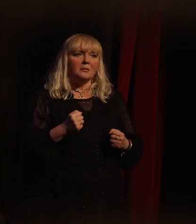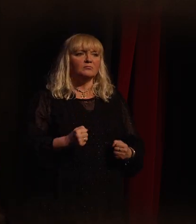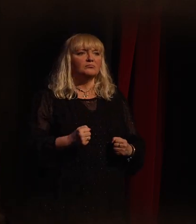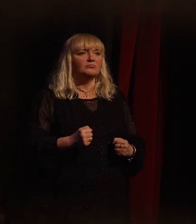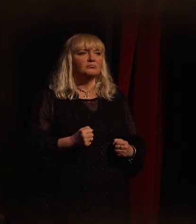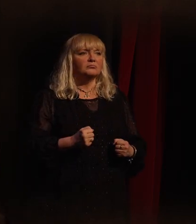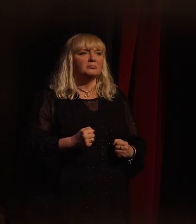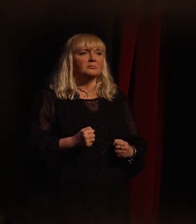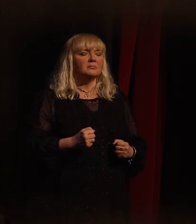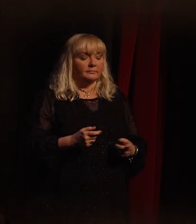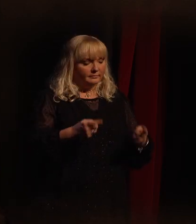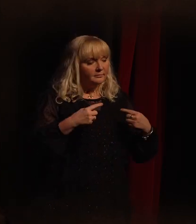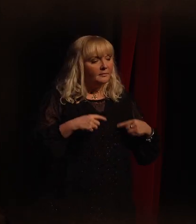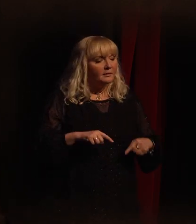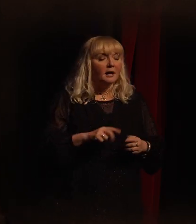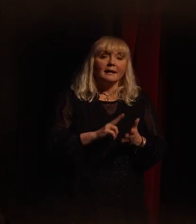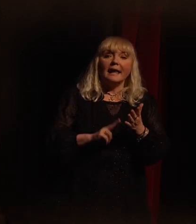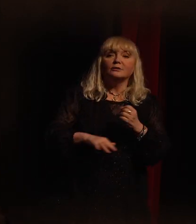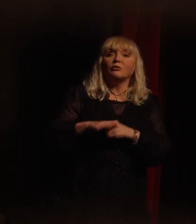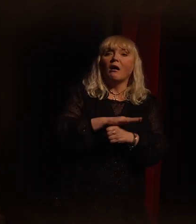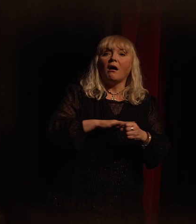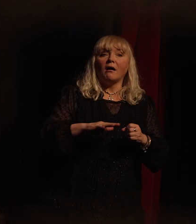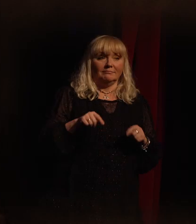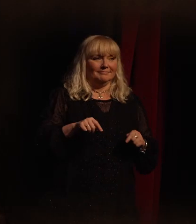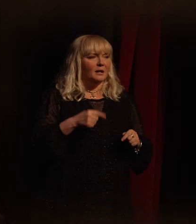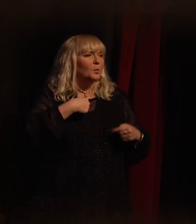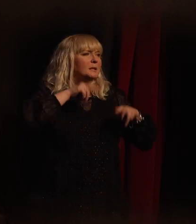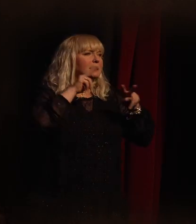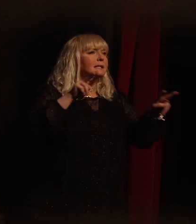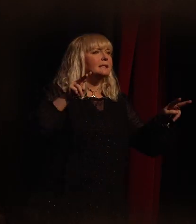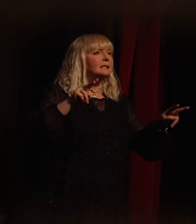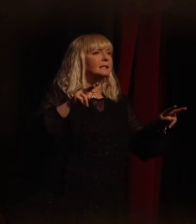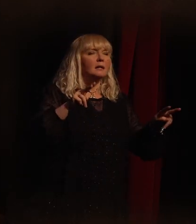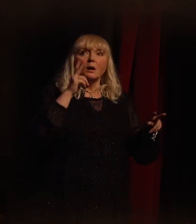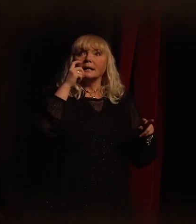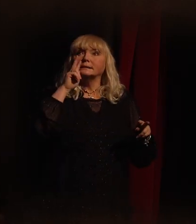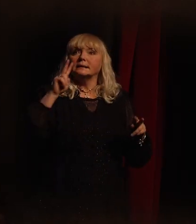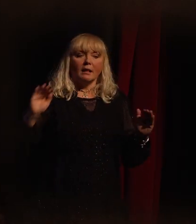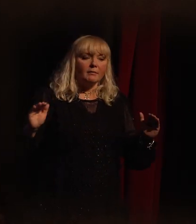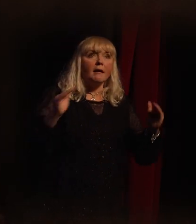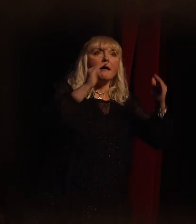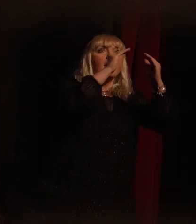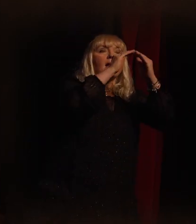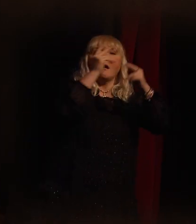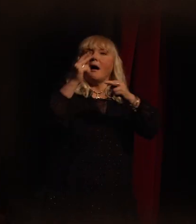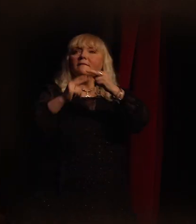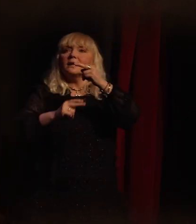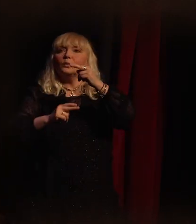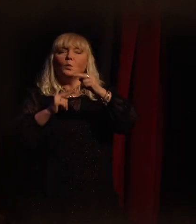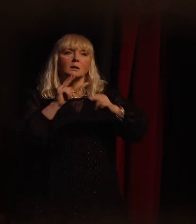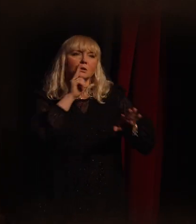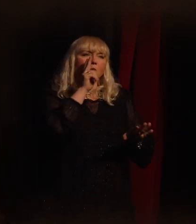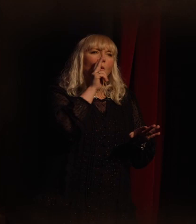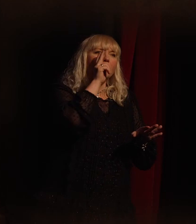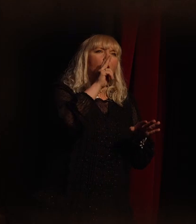Nature is what we see. Nature is what we see. The hill, the afternoon, squirrel, eclipse, the